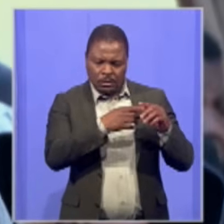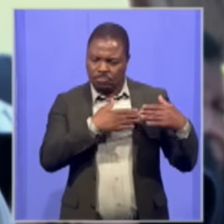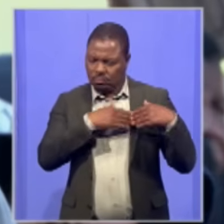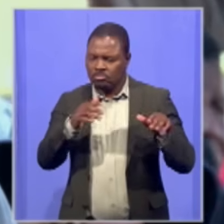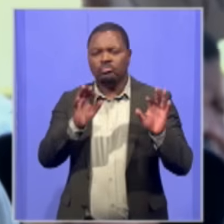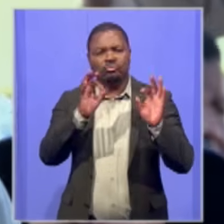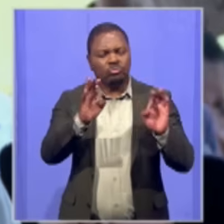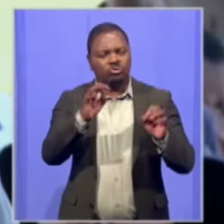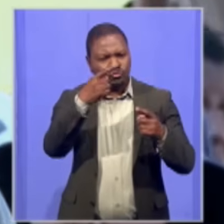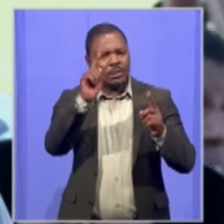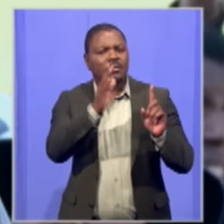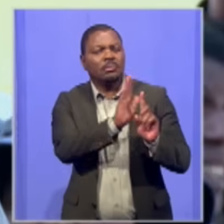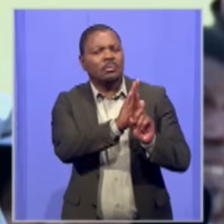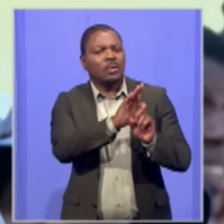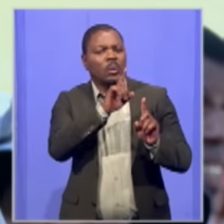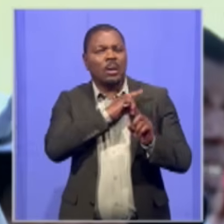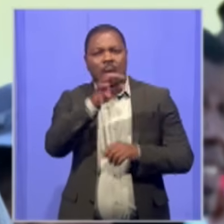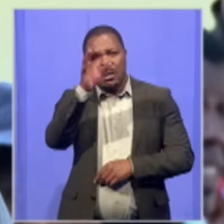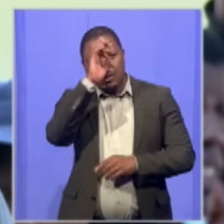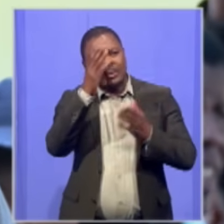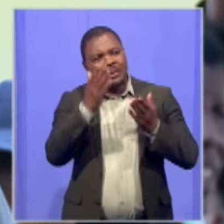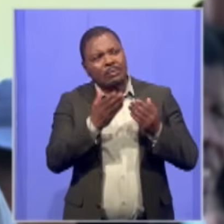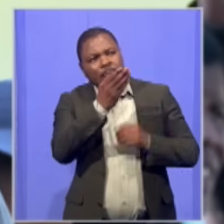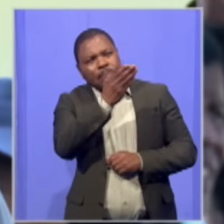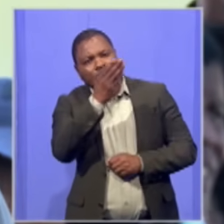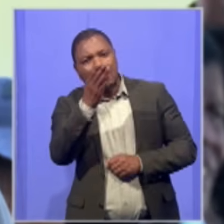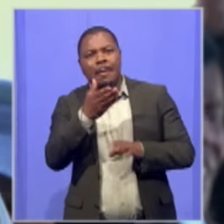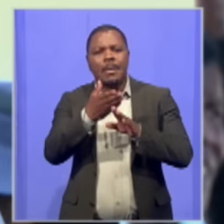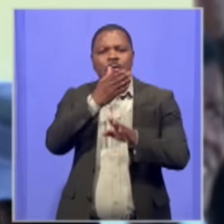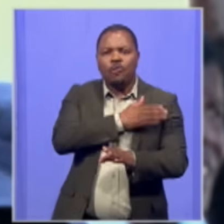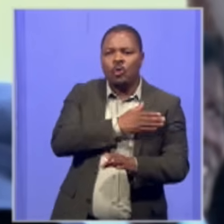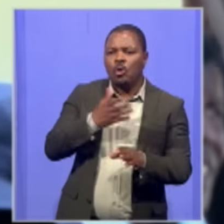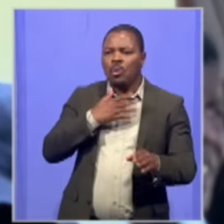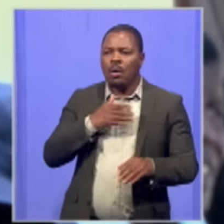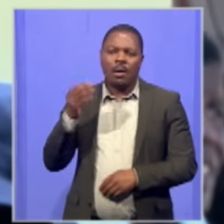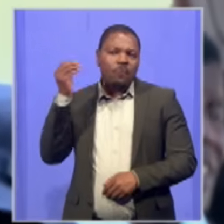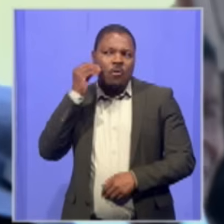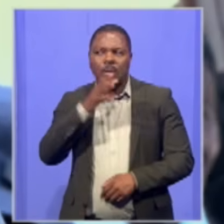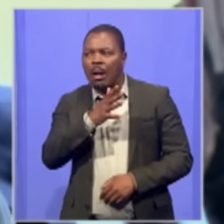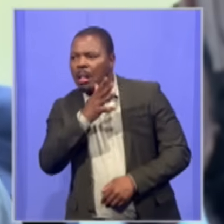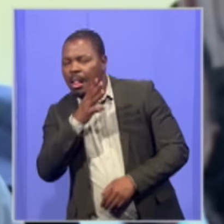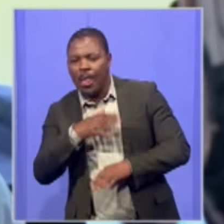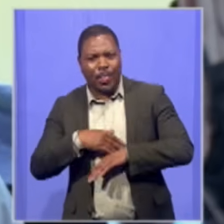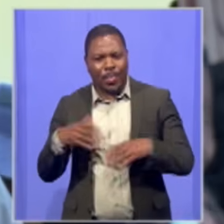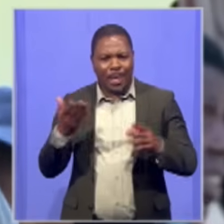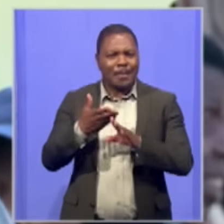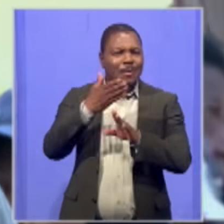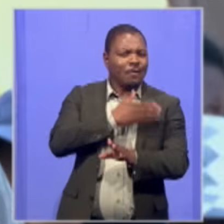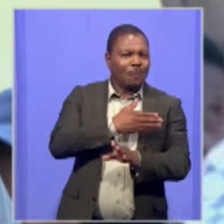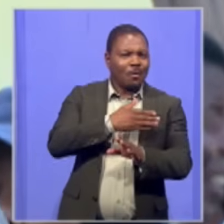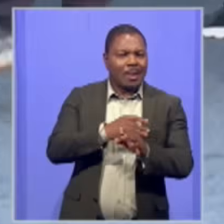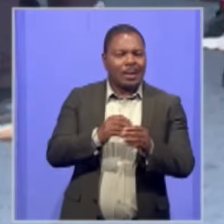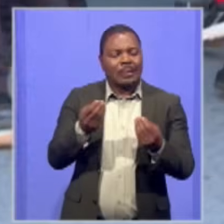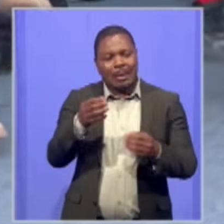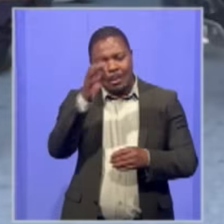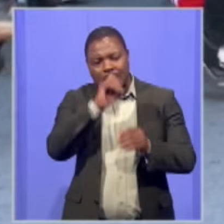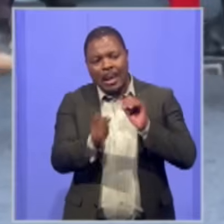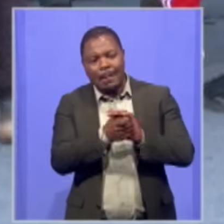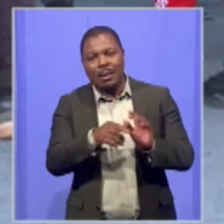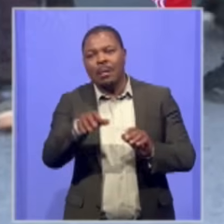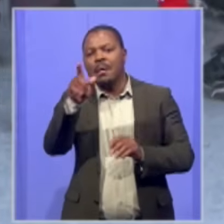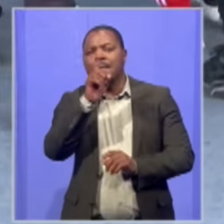do because all the police service were not exposing the criminalities that are happening within the subs. Bao